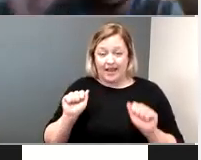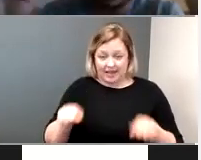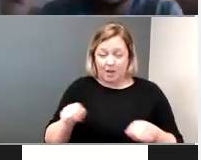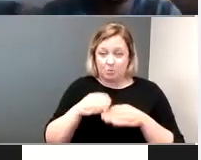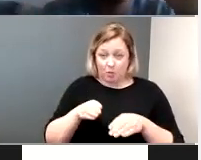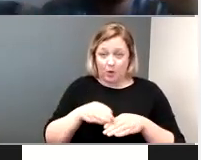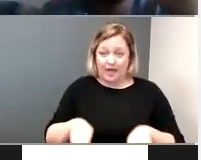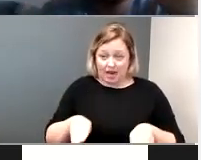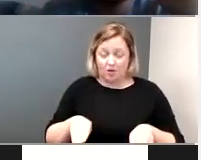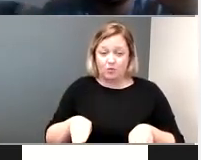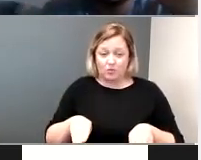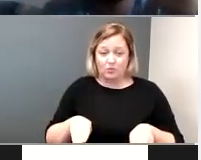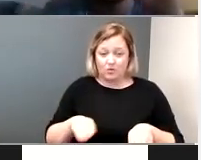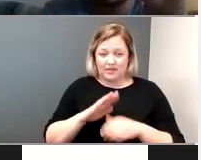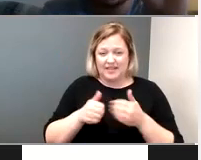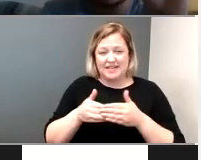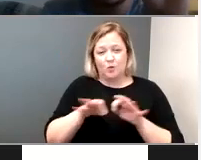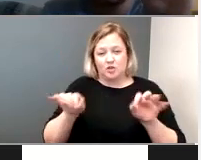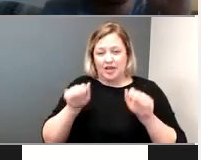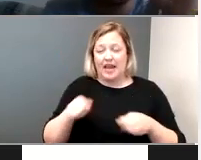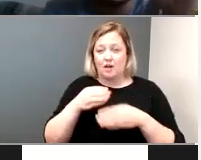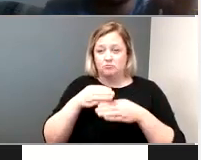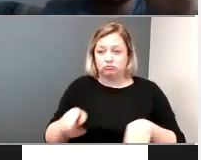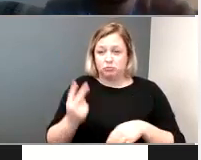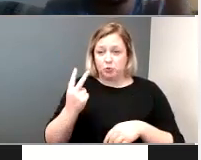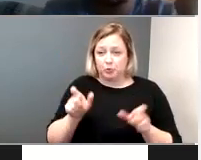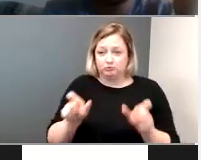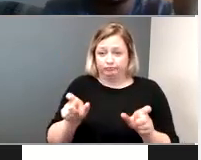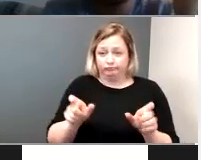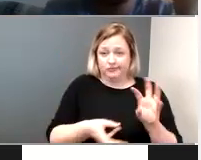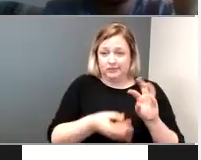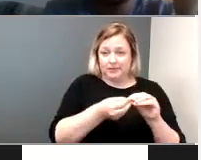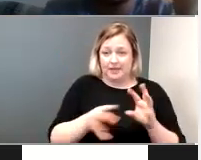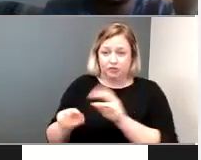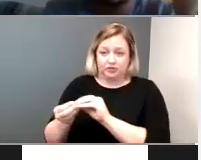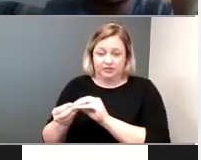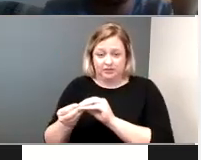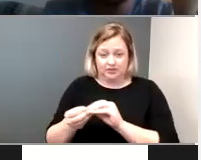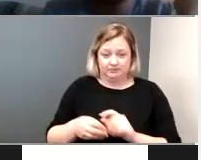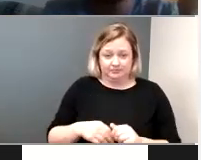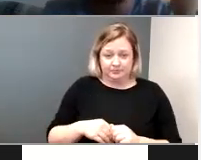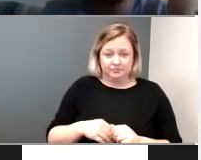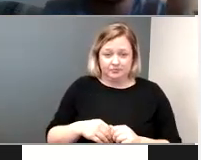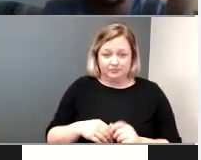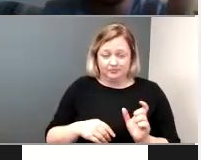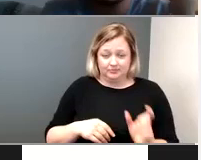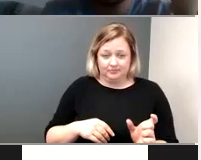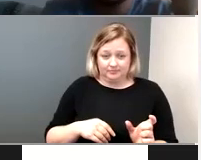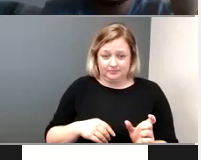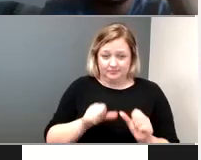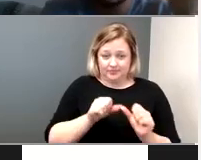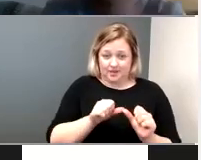this entire equation can be broken down into two components, two summations, but the first summation can again be broken down using the constant part here, so 4 of